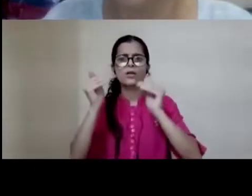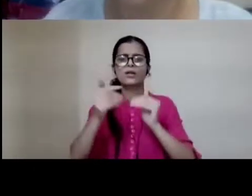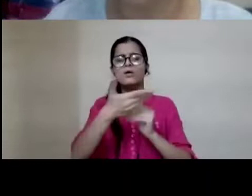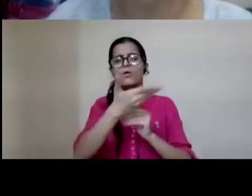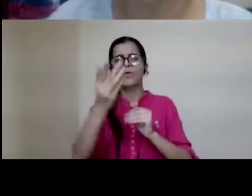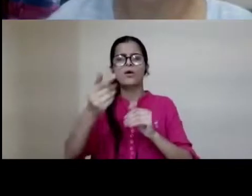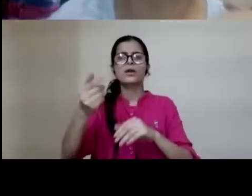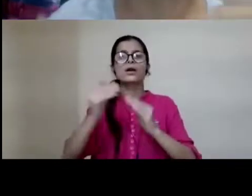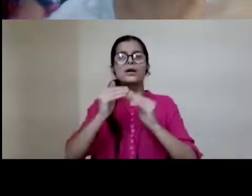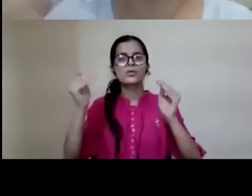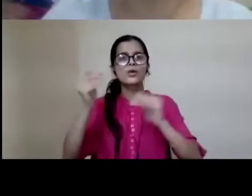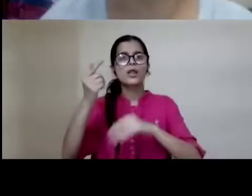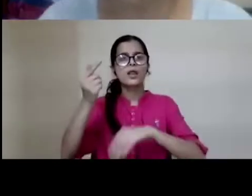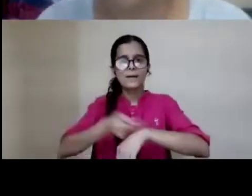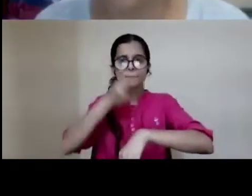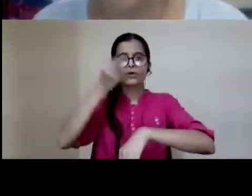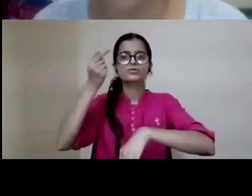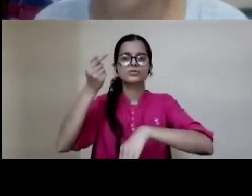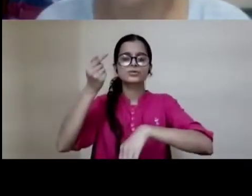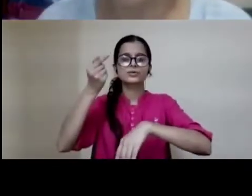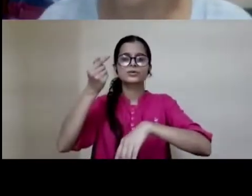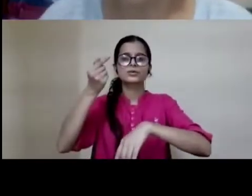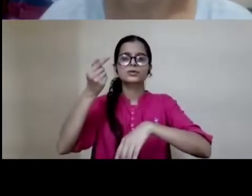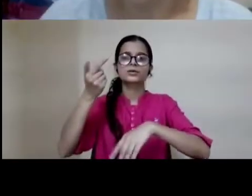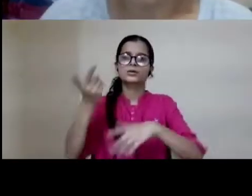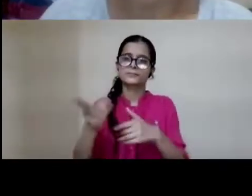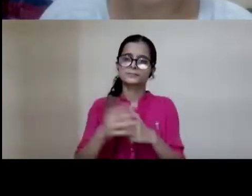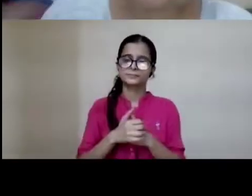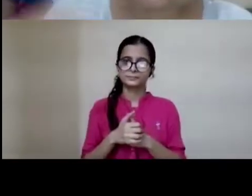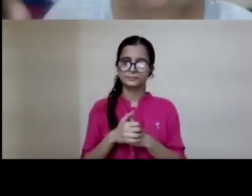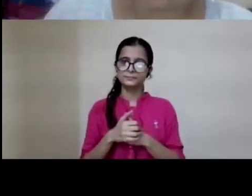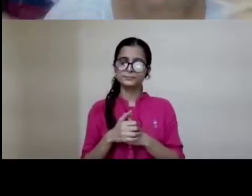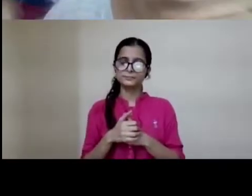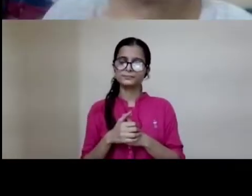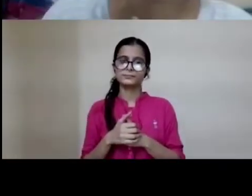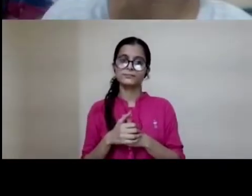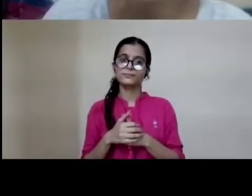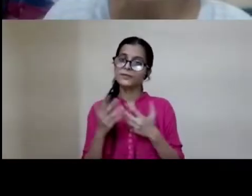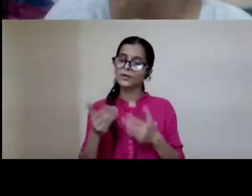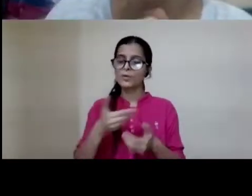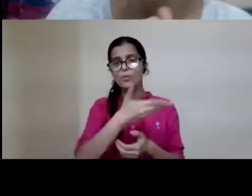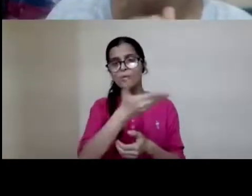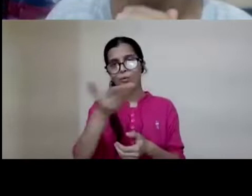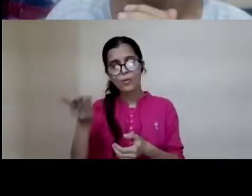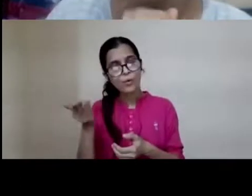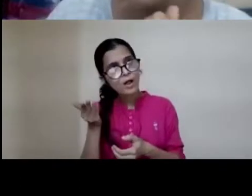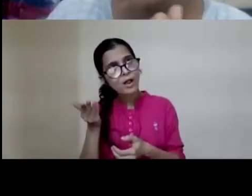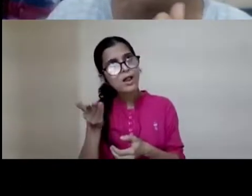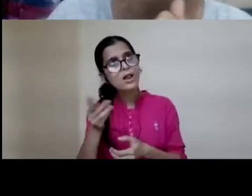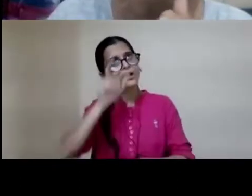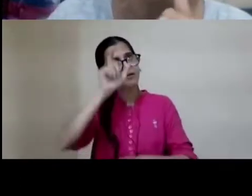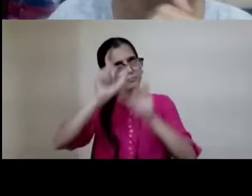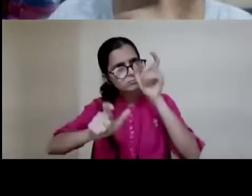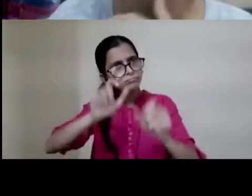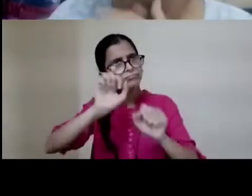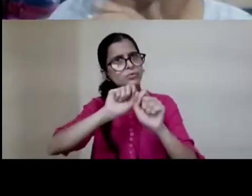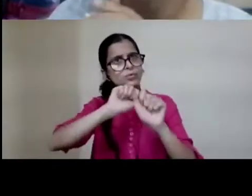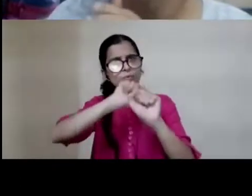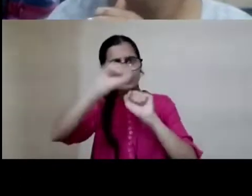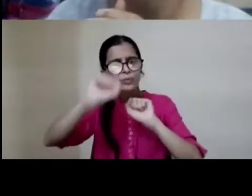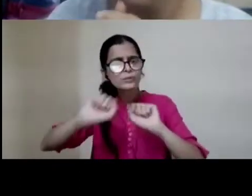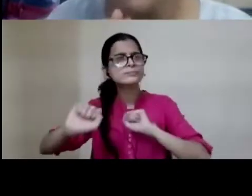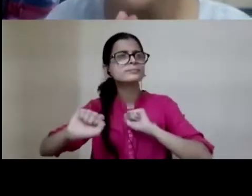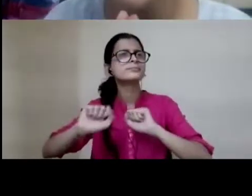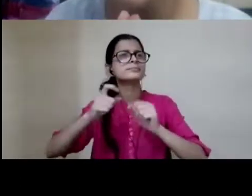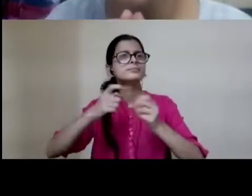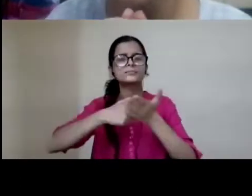opportunity before the law and you're equal before the law. At least all of us who have been working in relation